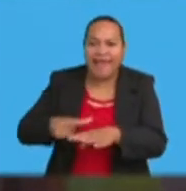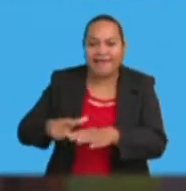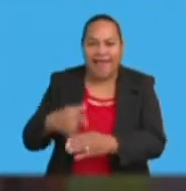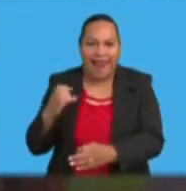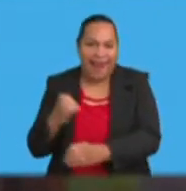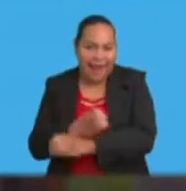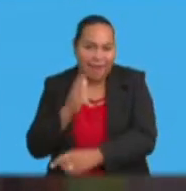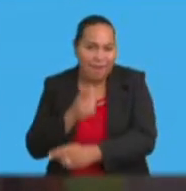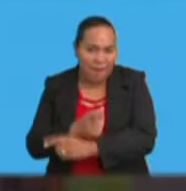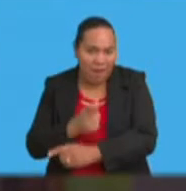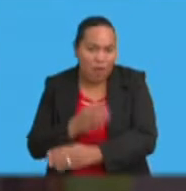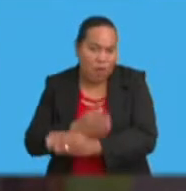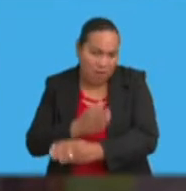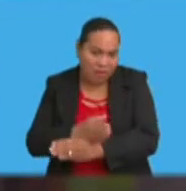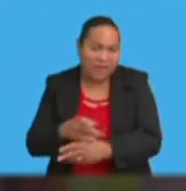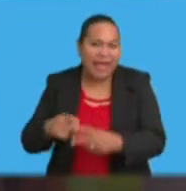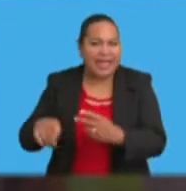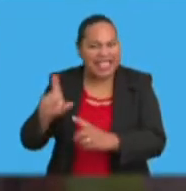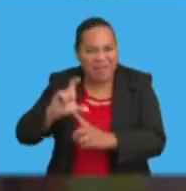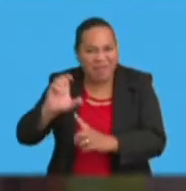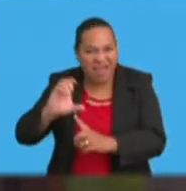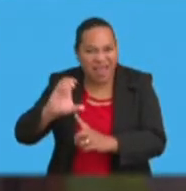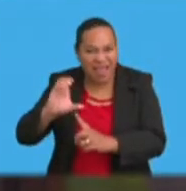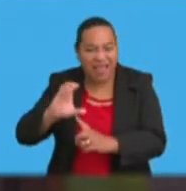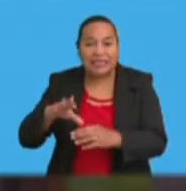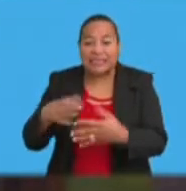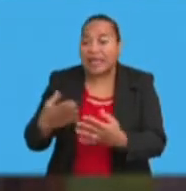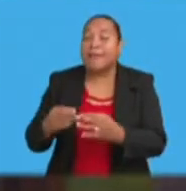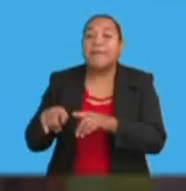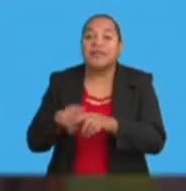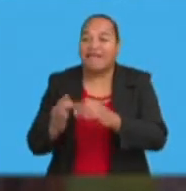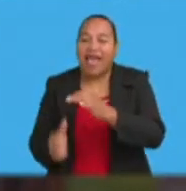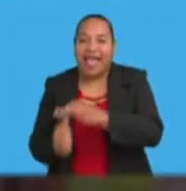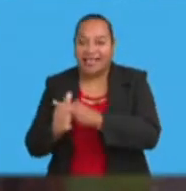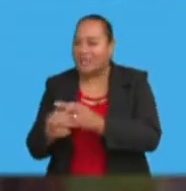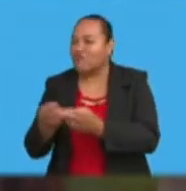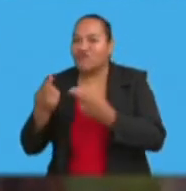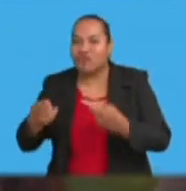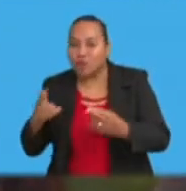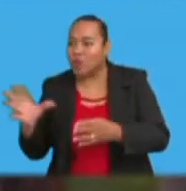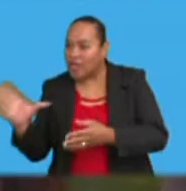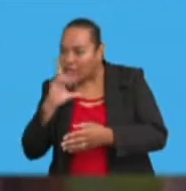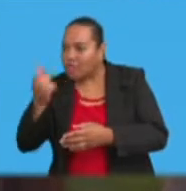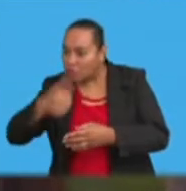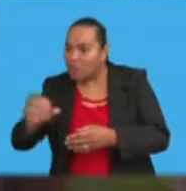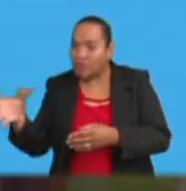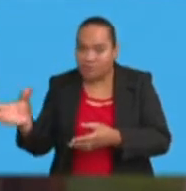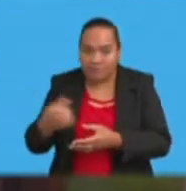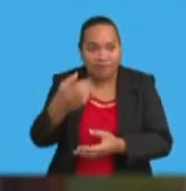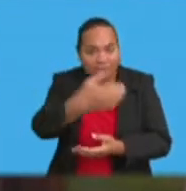how can we get optimal results out of that land? The capital, having access to capital that we can combine with